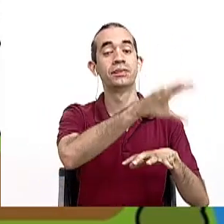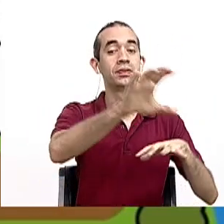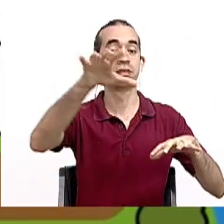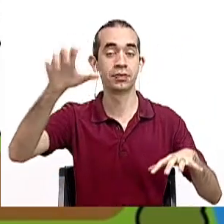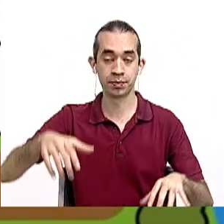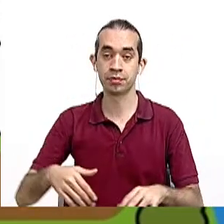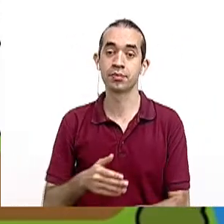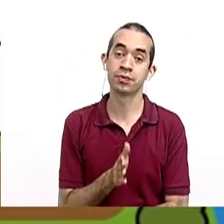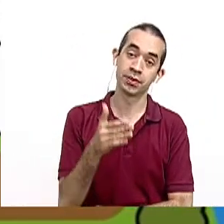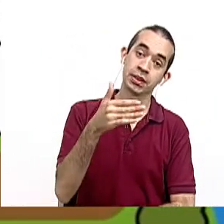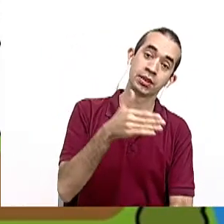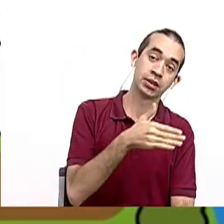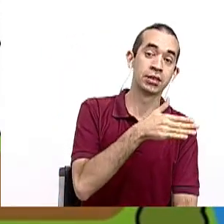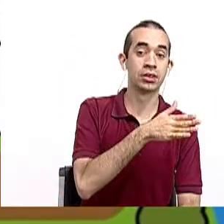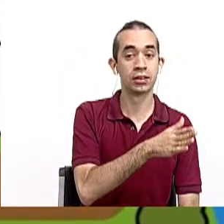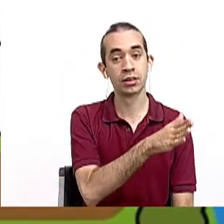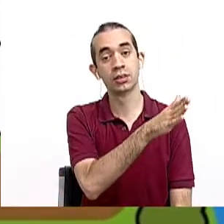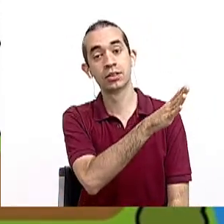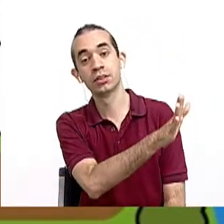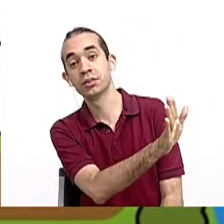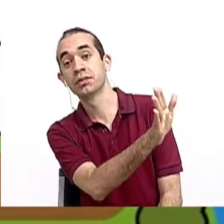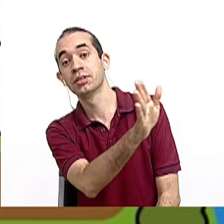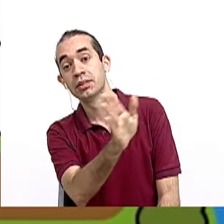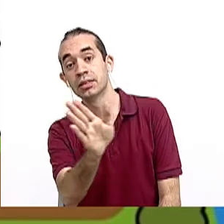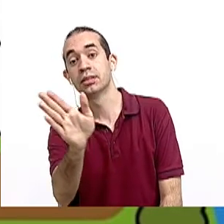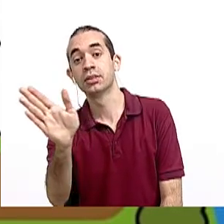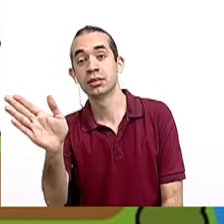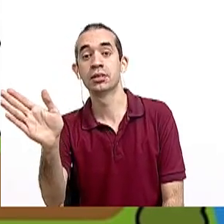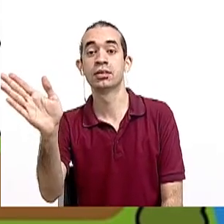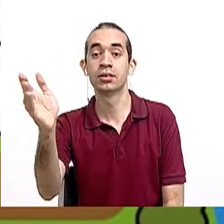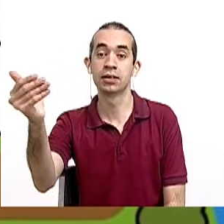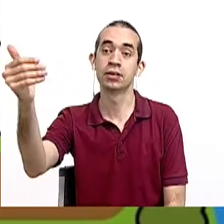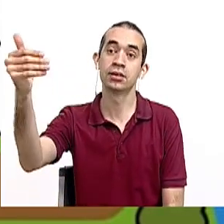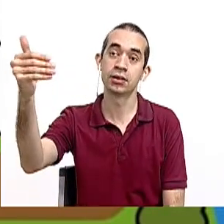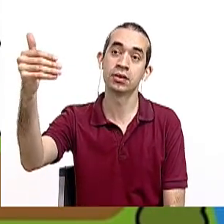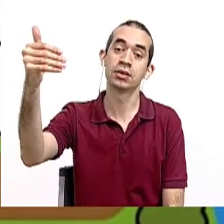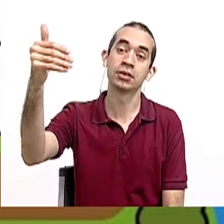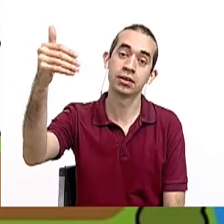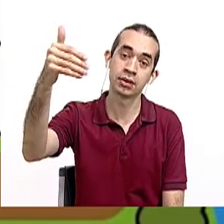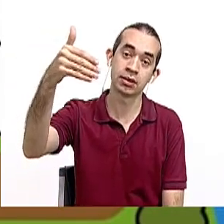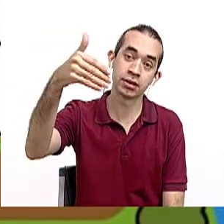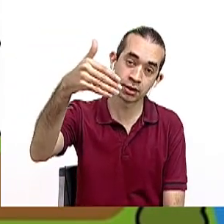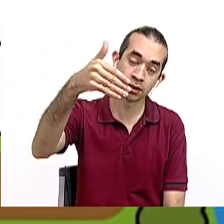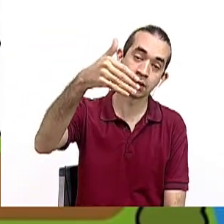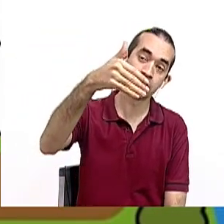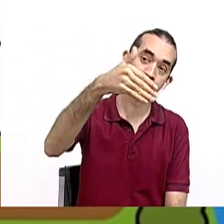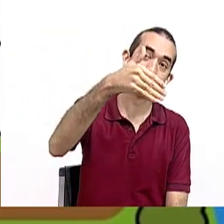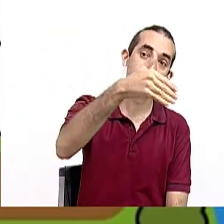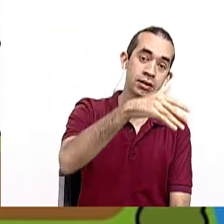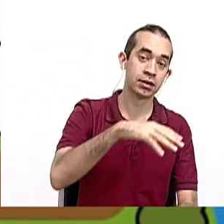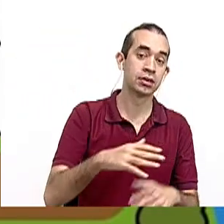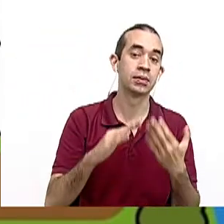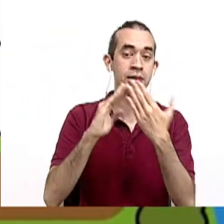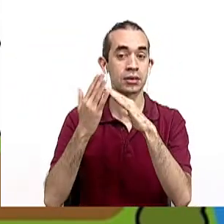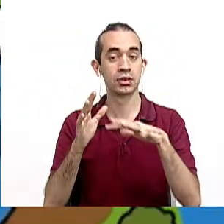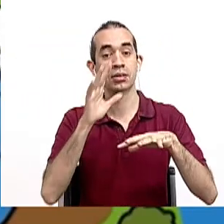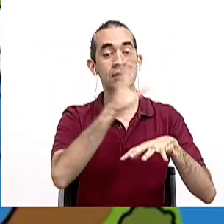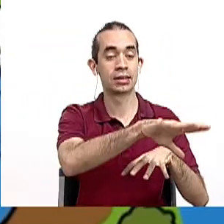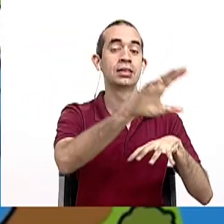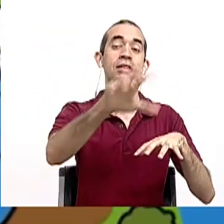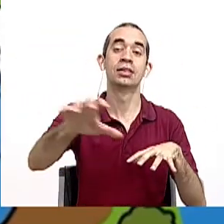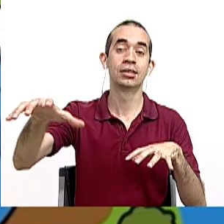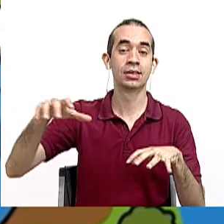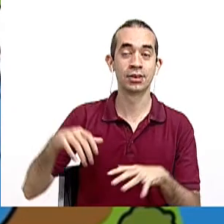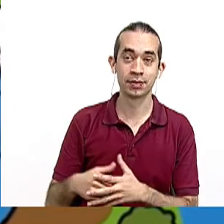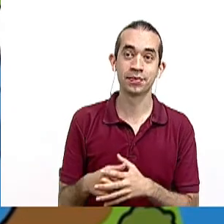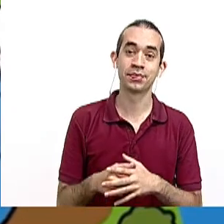Turn left, turn right. Go straight ahead. Up the street, then back down past places in my town.